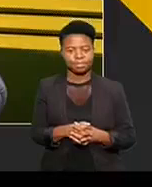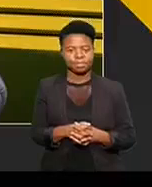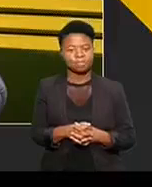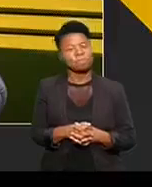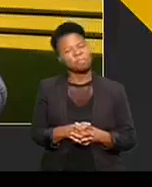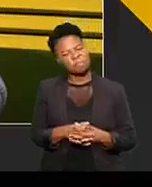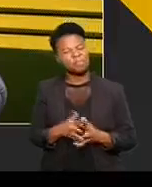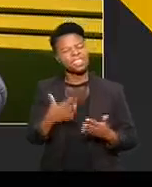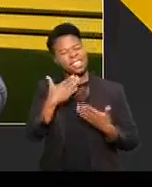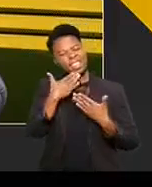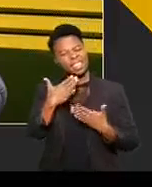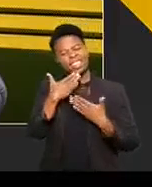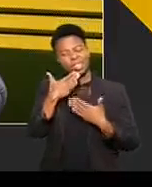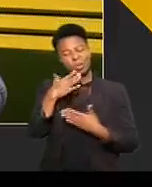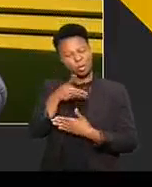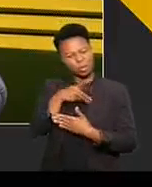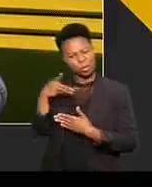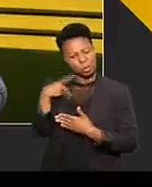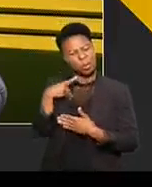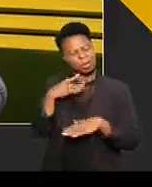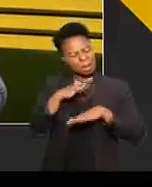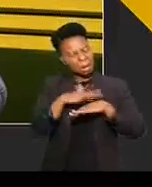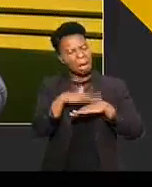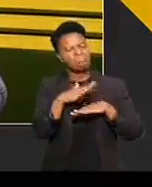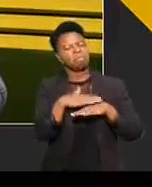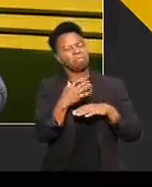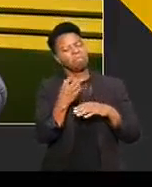this is for just taking time to come and just chat with